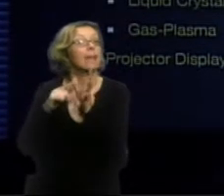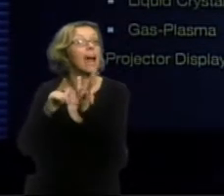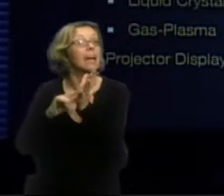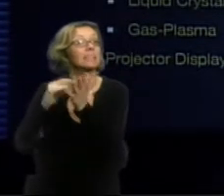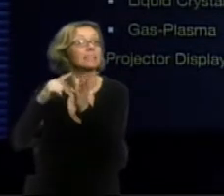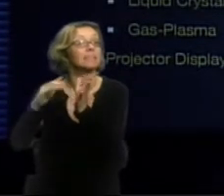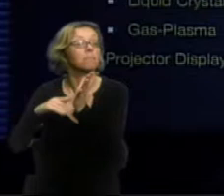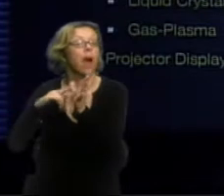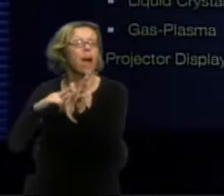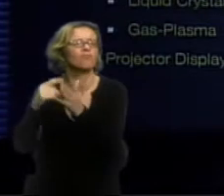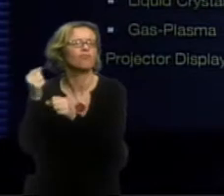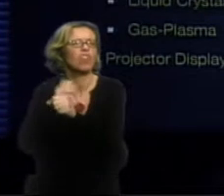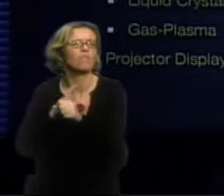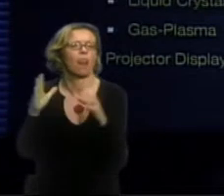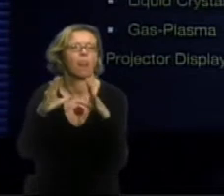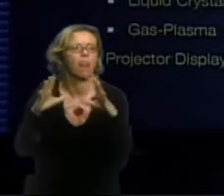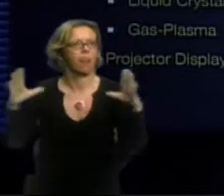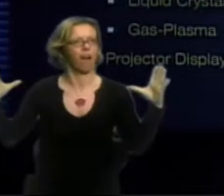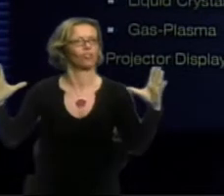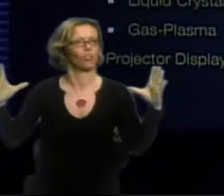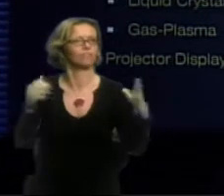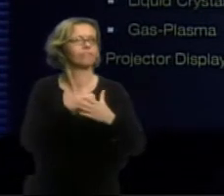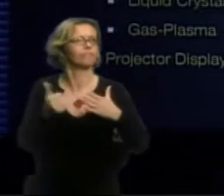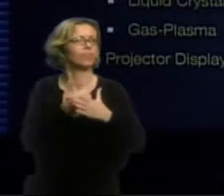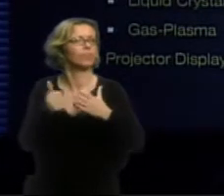screen. Generally large displays are often plasma.